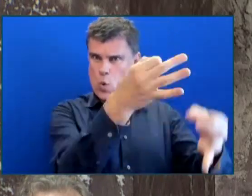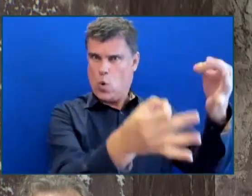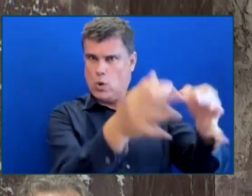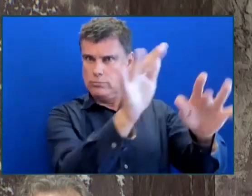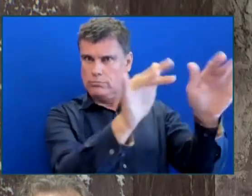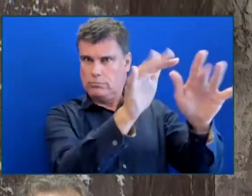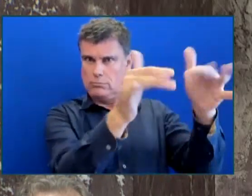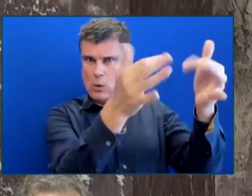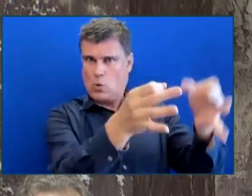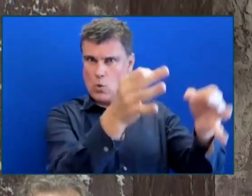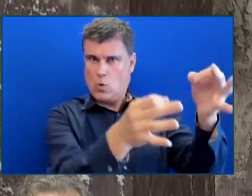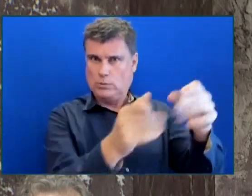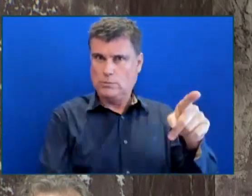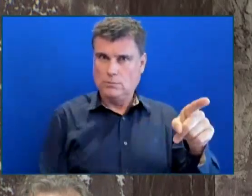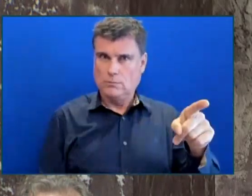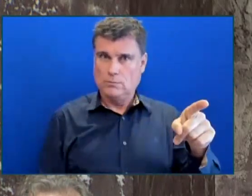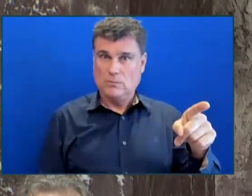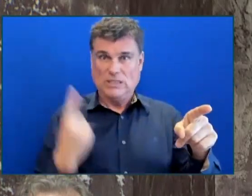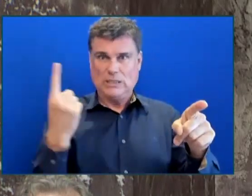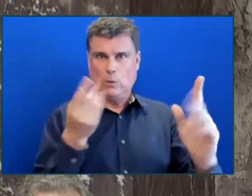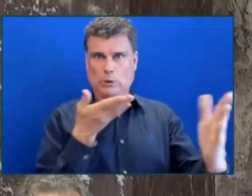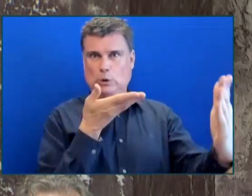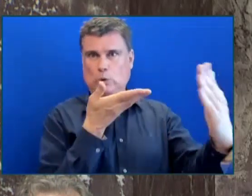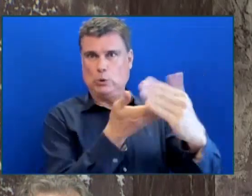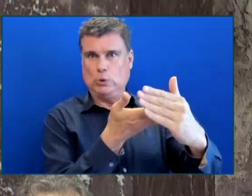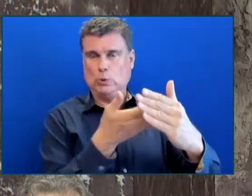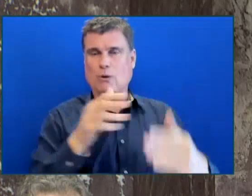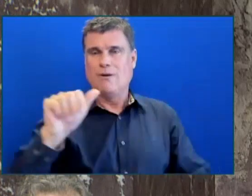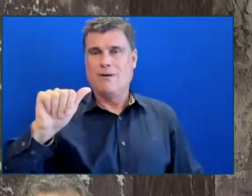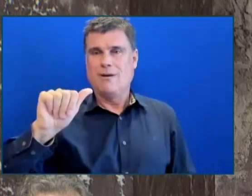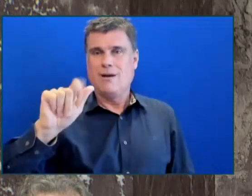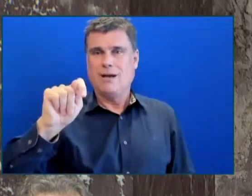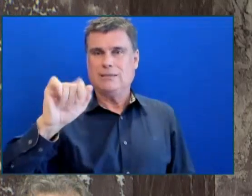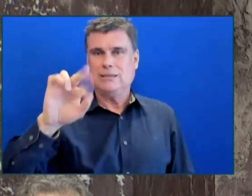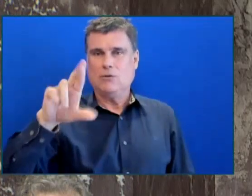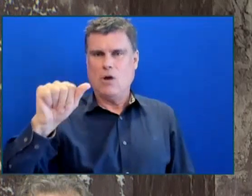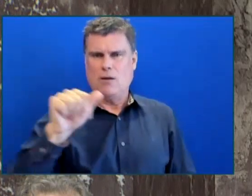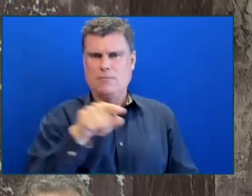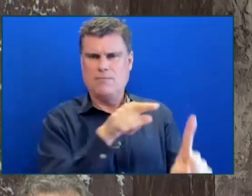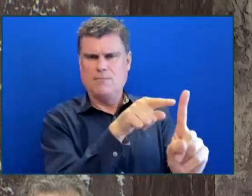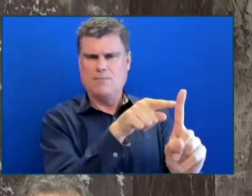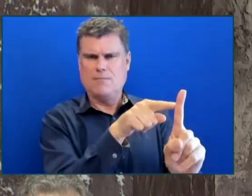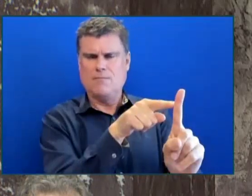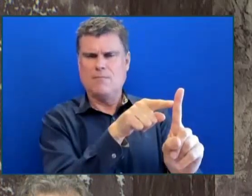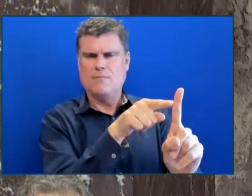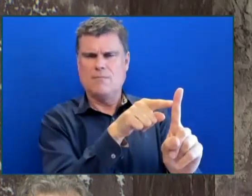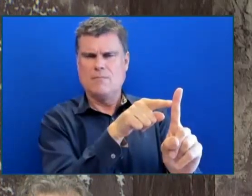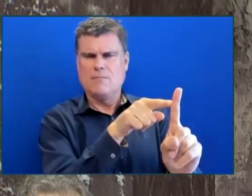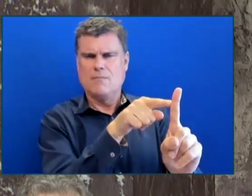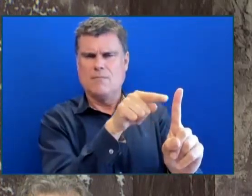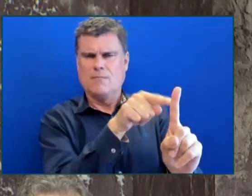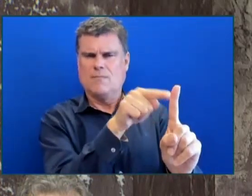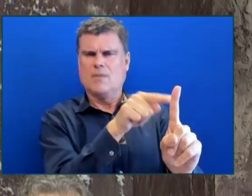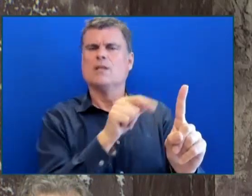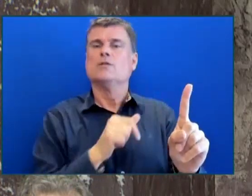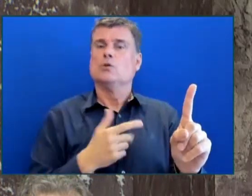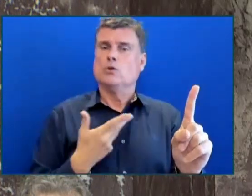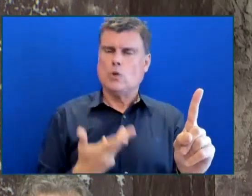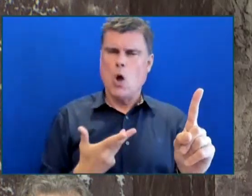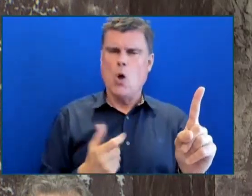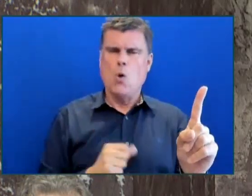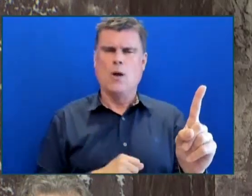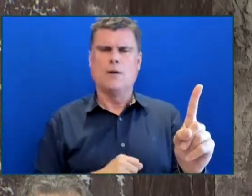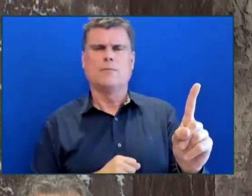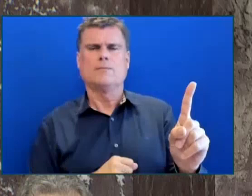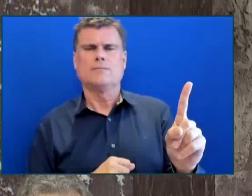comment on that. I can say that risk to due to fire is a major concern. It's a major concern